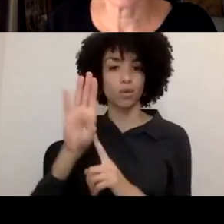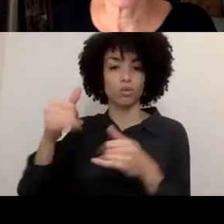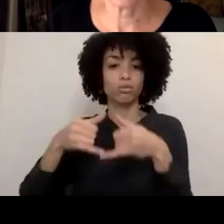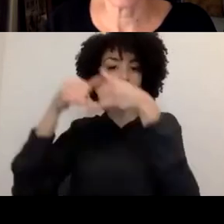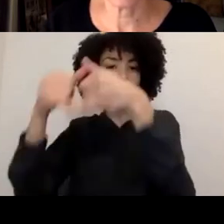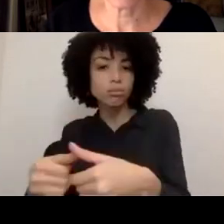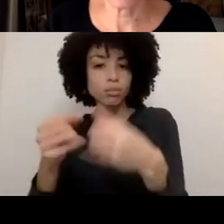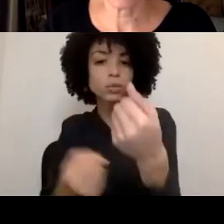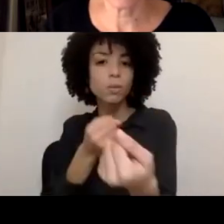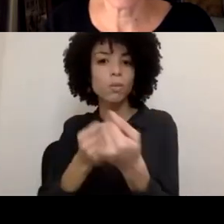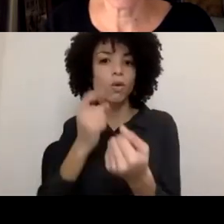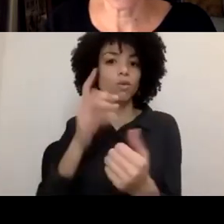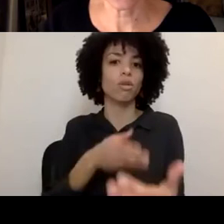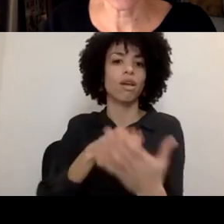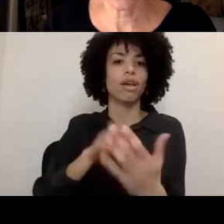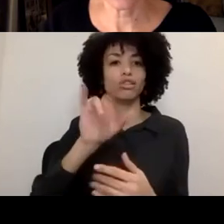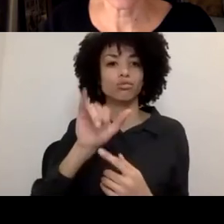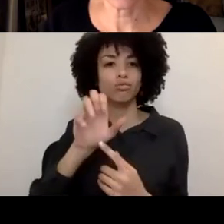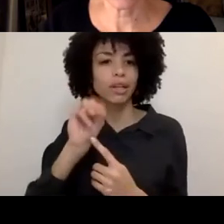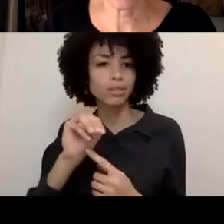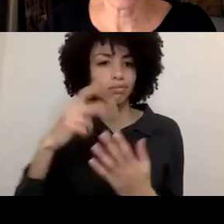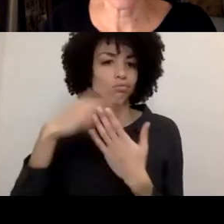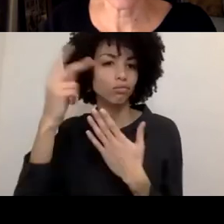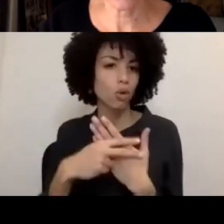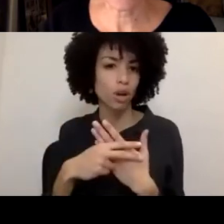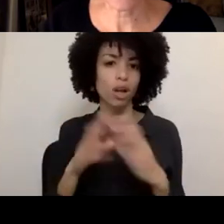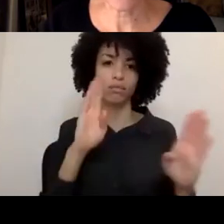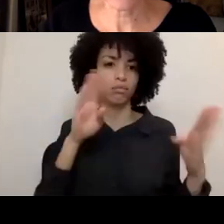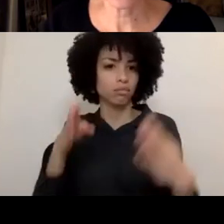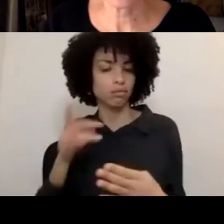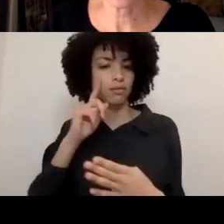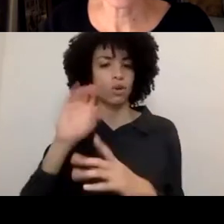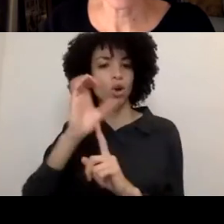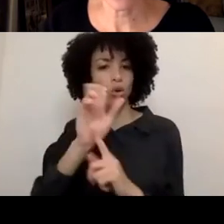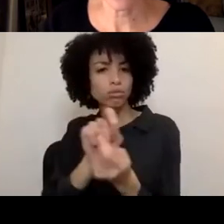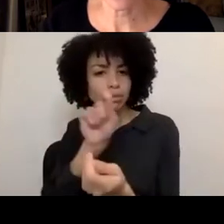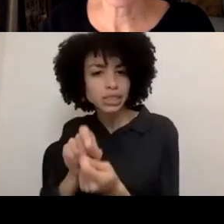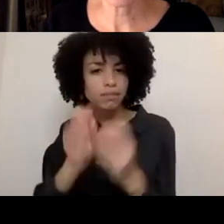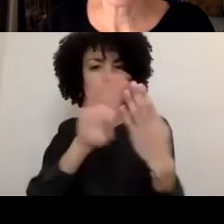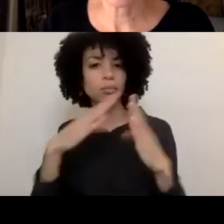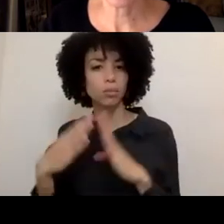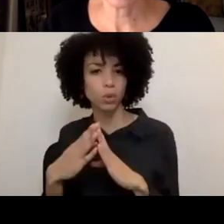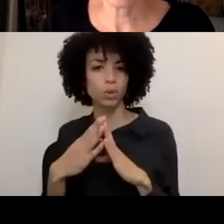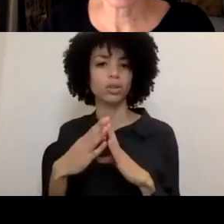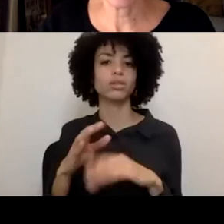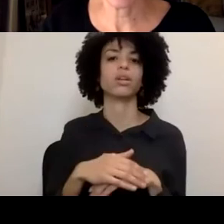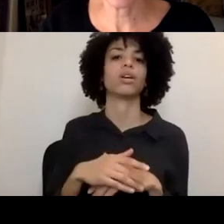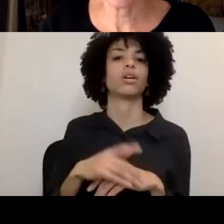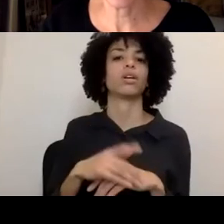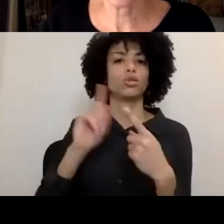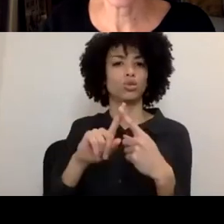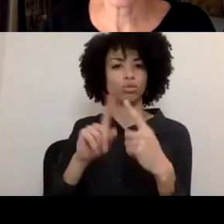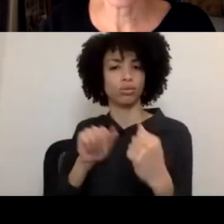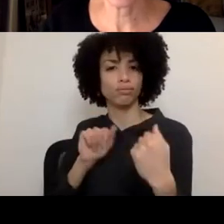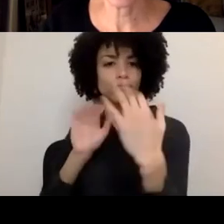Given the conditions resulting from the pandemic, we at the Rubin Foundation thought this could be valuable to collaborate with A4 to expand this conversation through